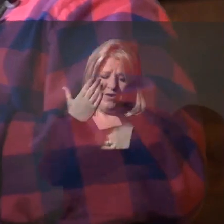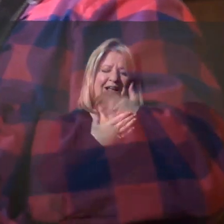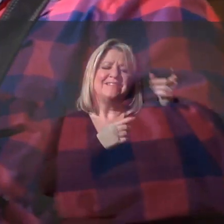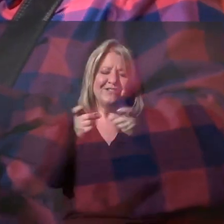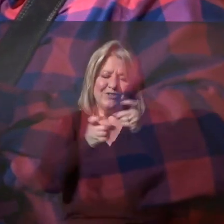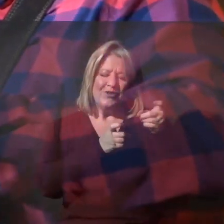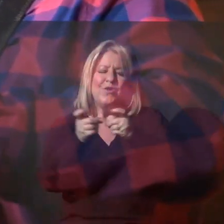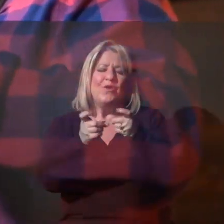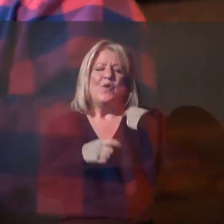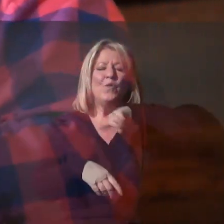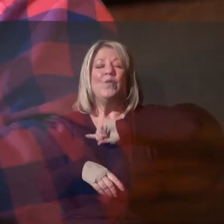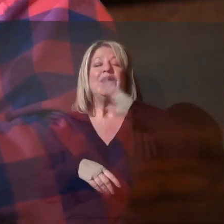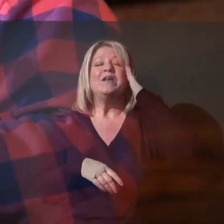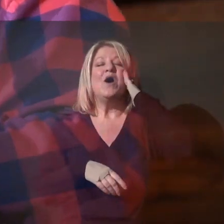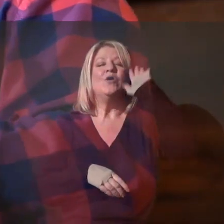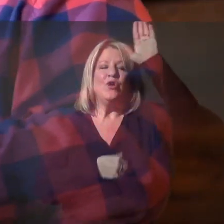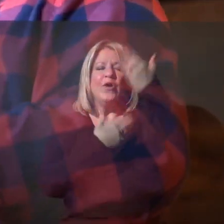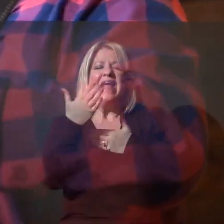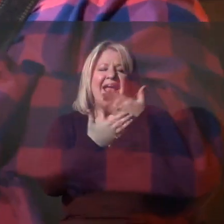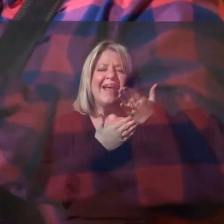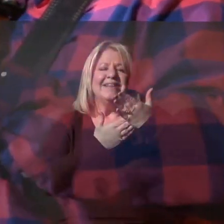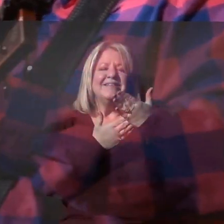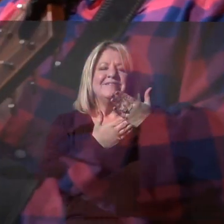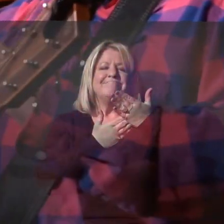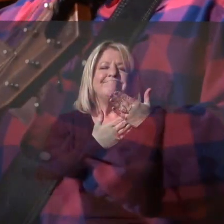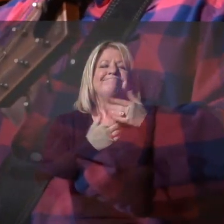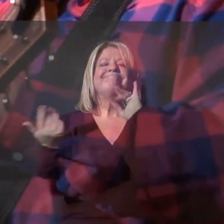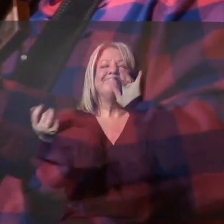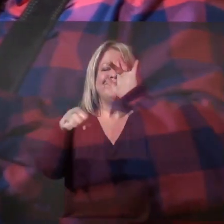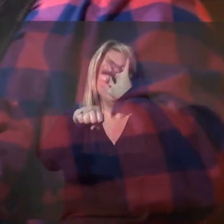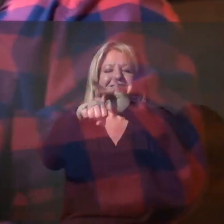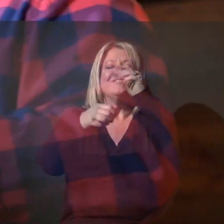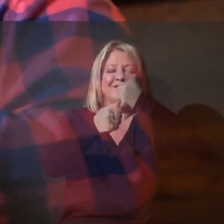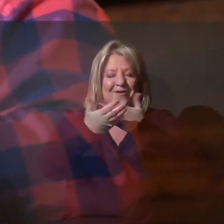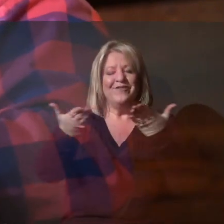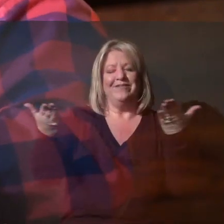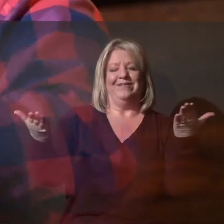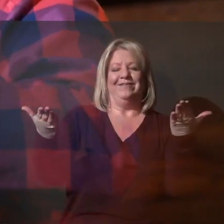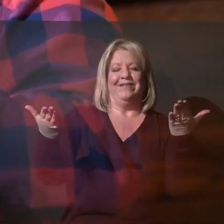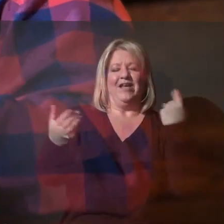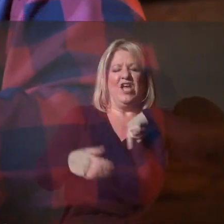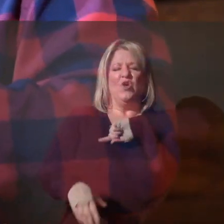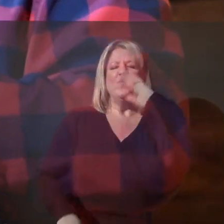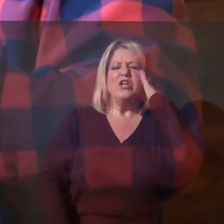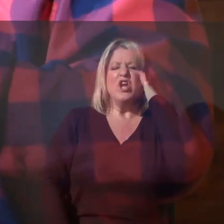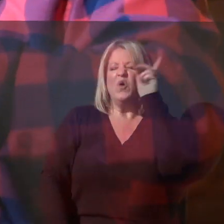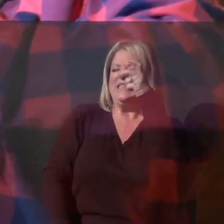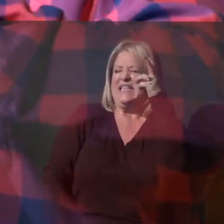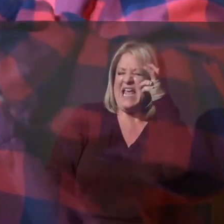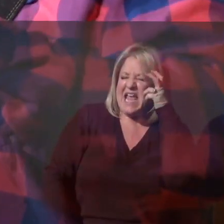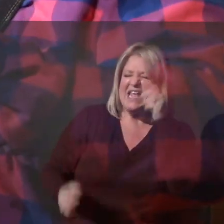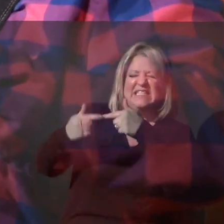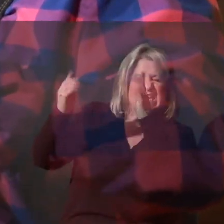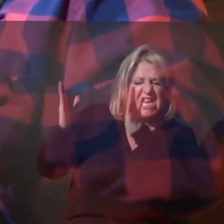morning. We know that Your hand is on everything. And we know that Satan, and we